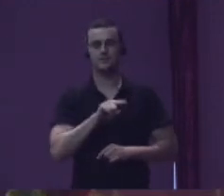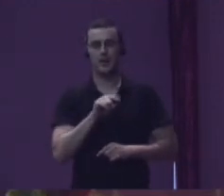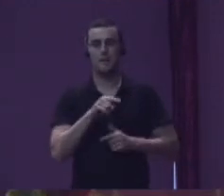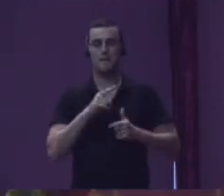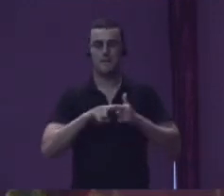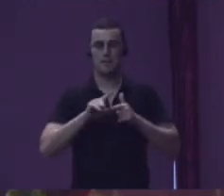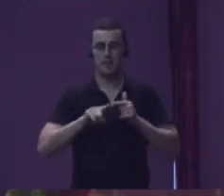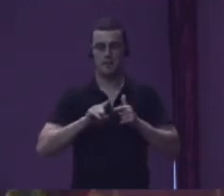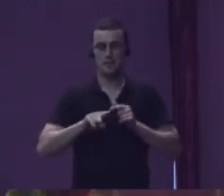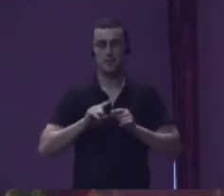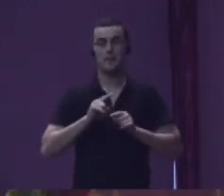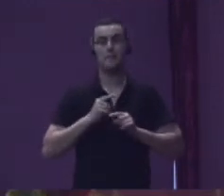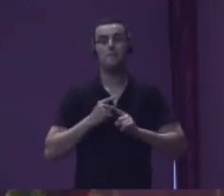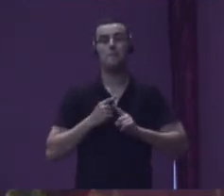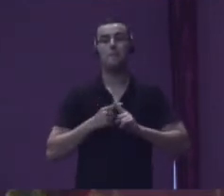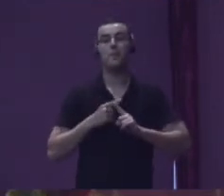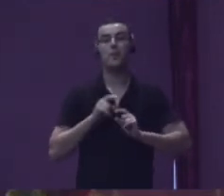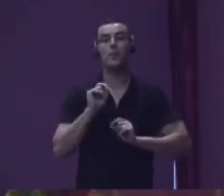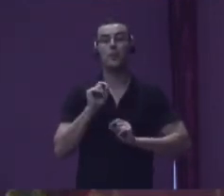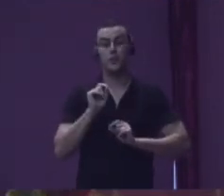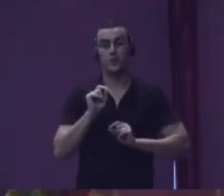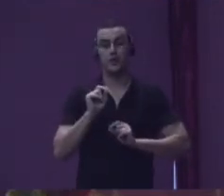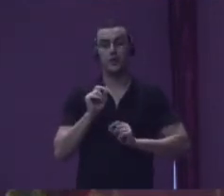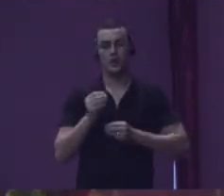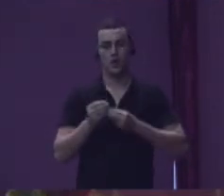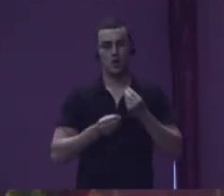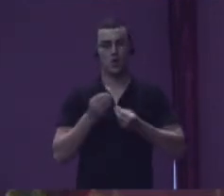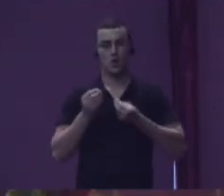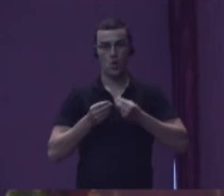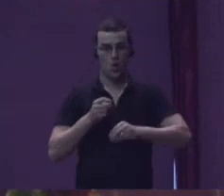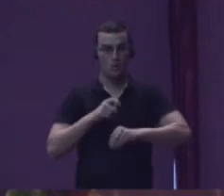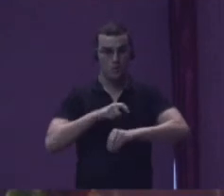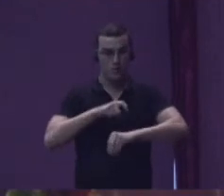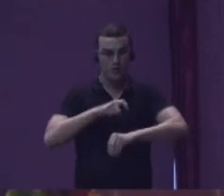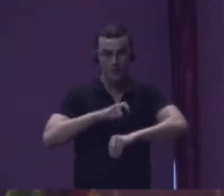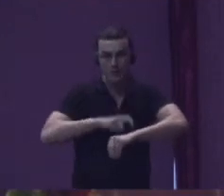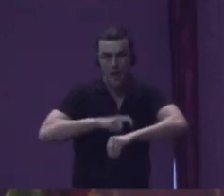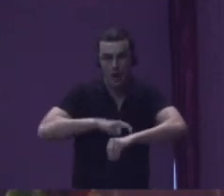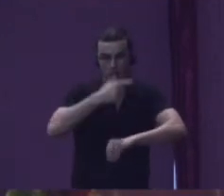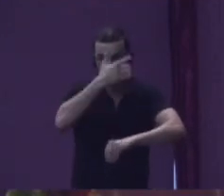and immediately started asking questions.